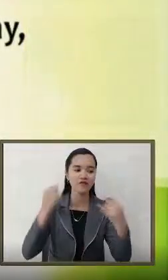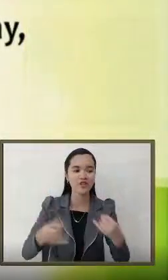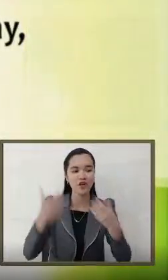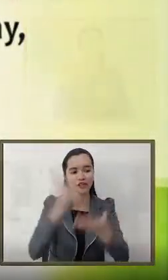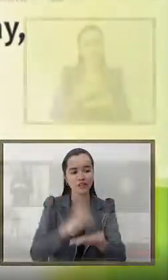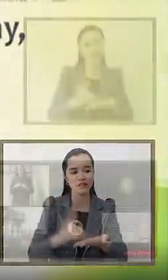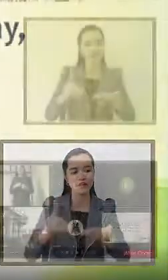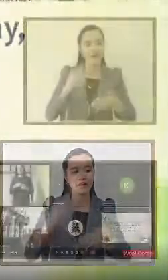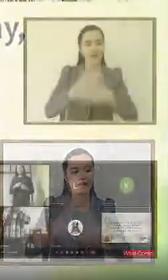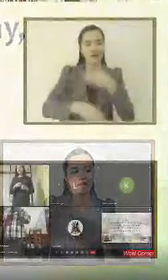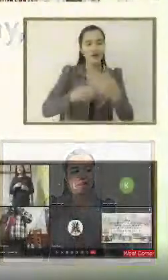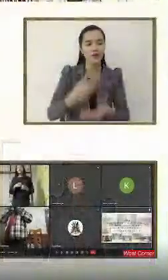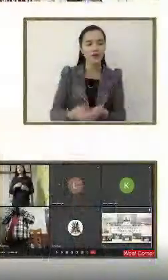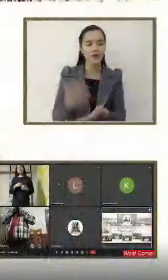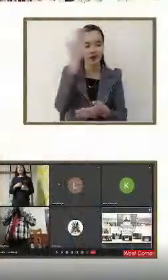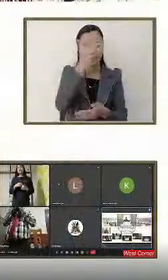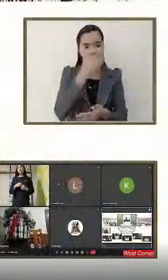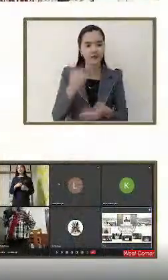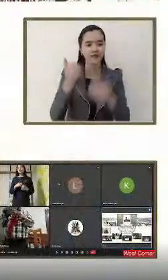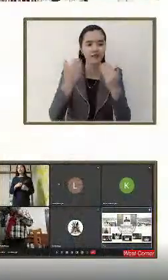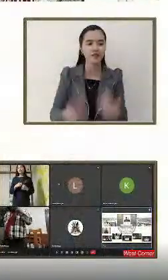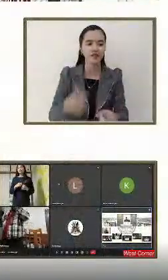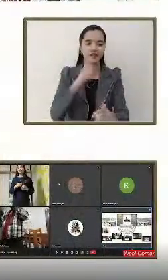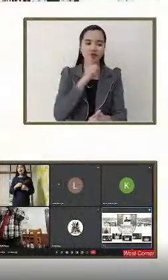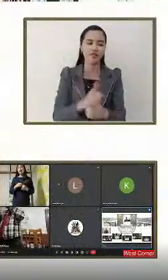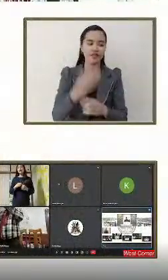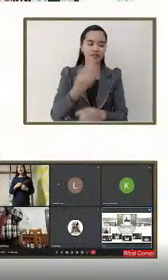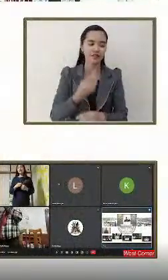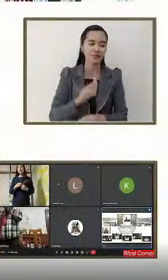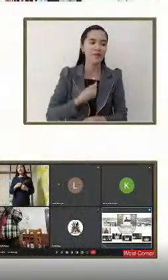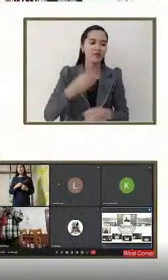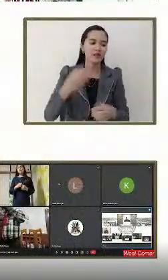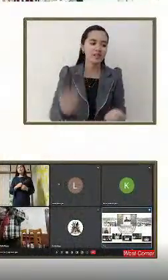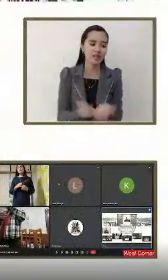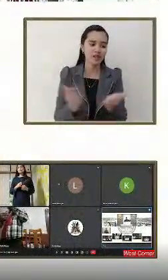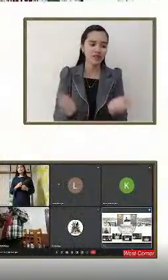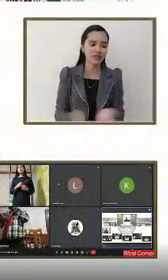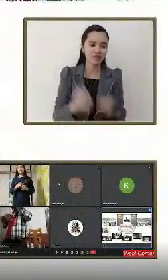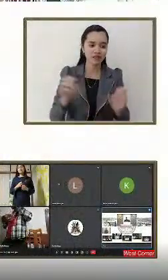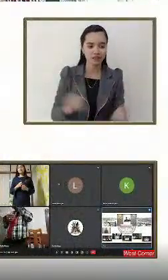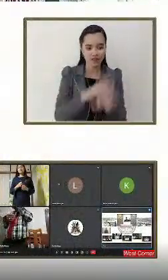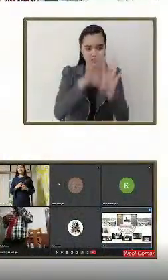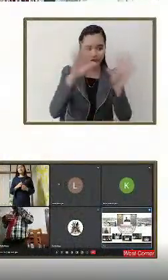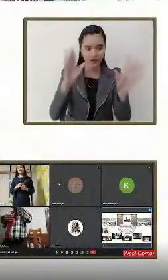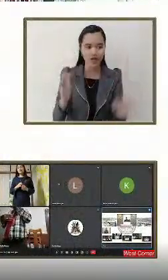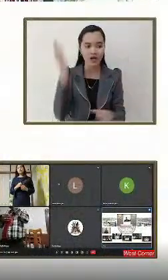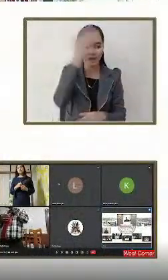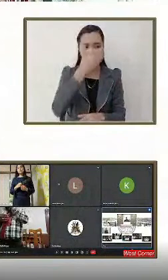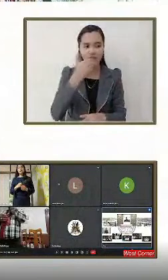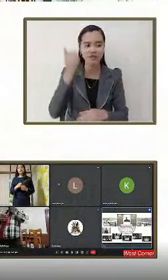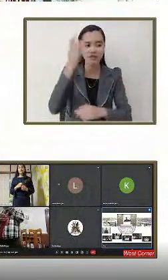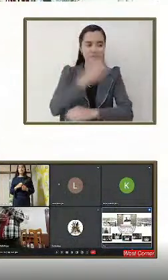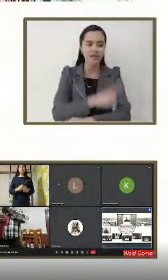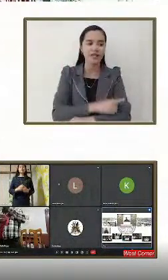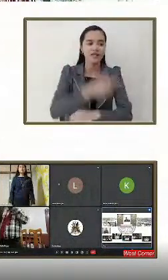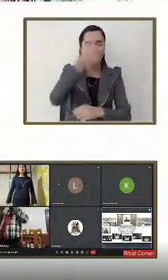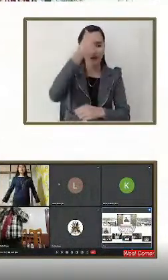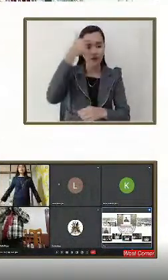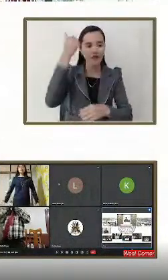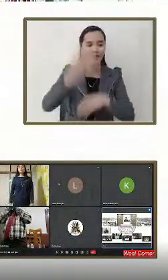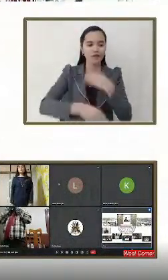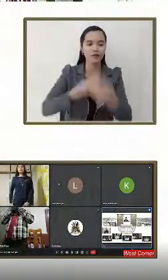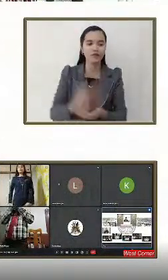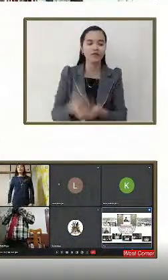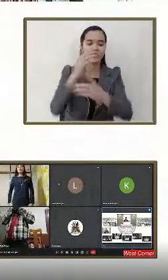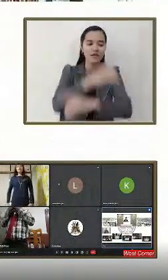of joy divine, and all its beauty now is mine. Here shines and dim one blissful day,